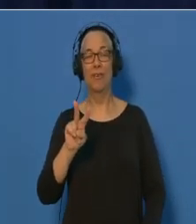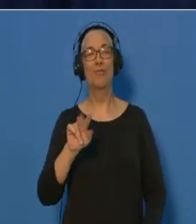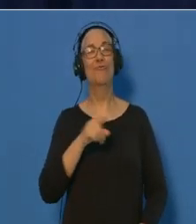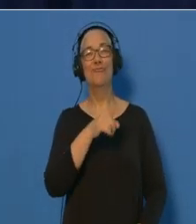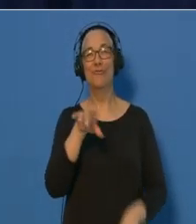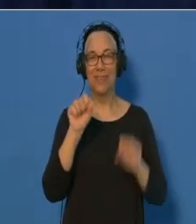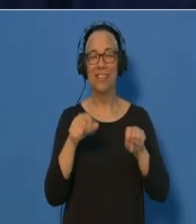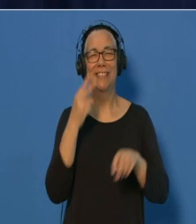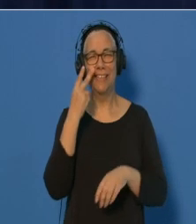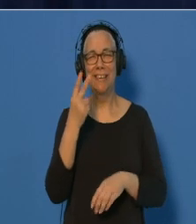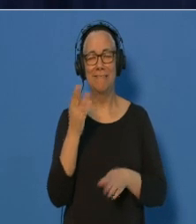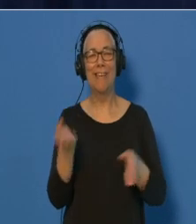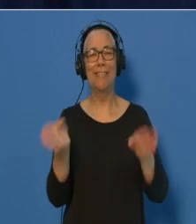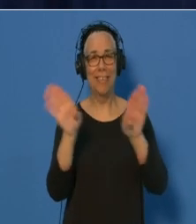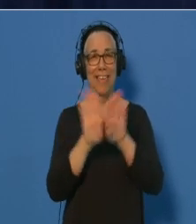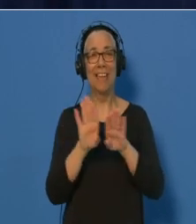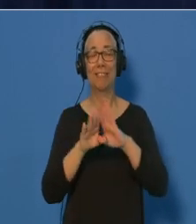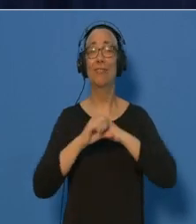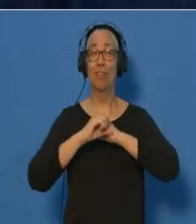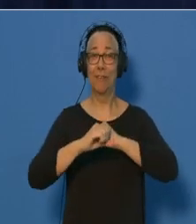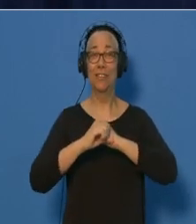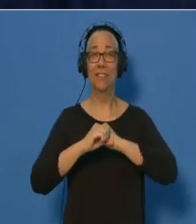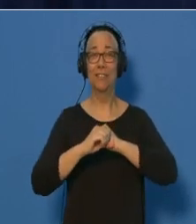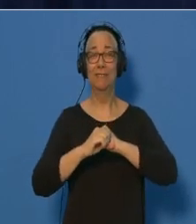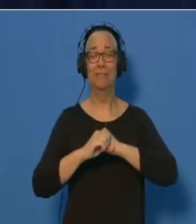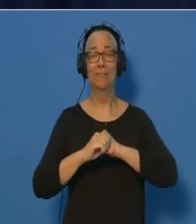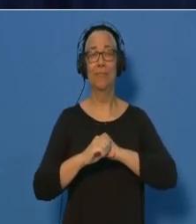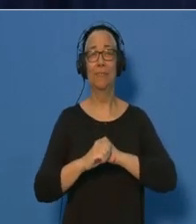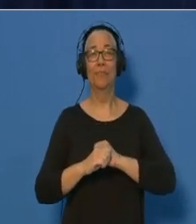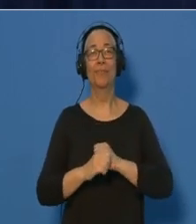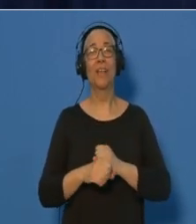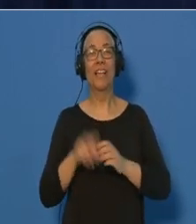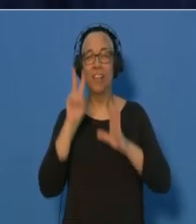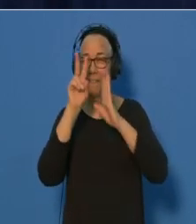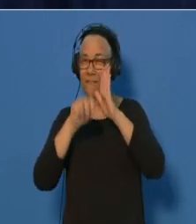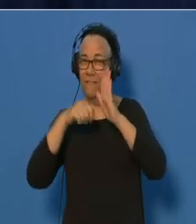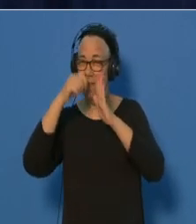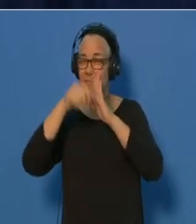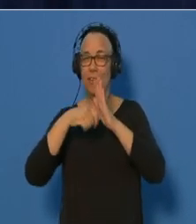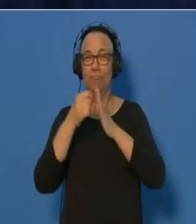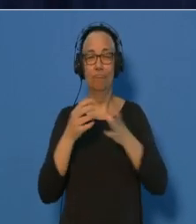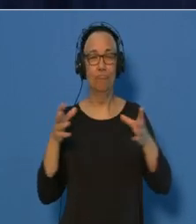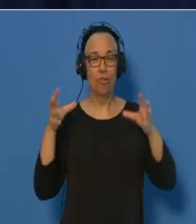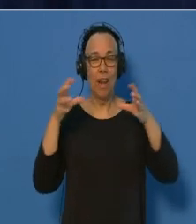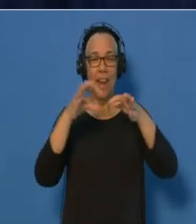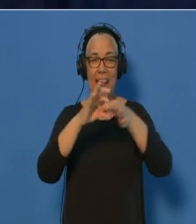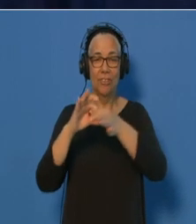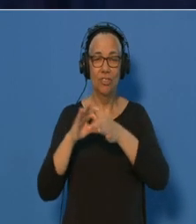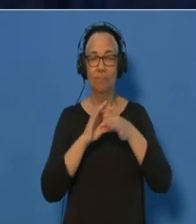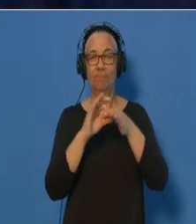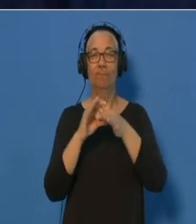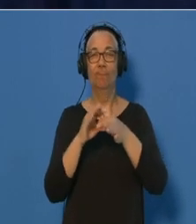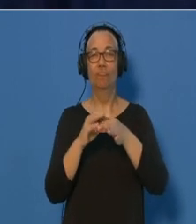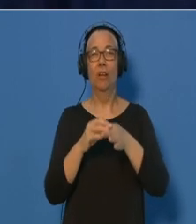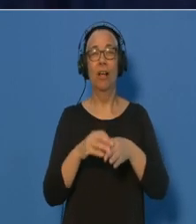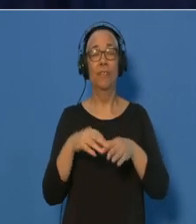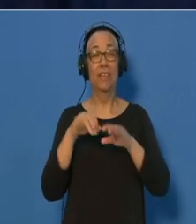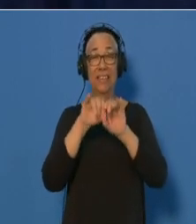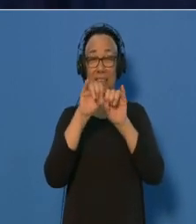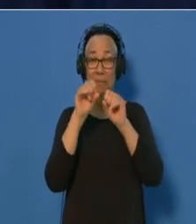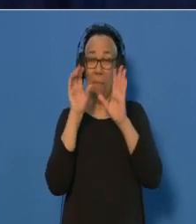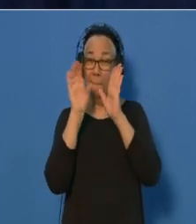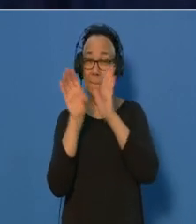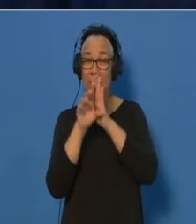at the close of this press conference as well. And it is a video collage of the images taken by Ms. Gibbons, and it